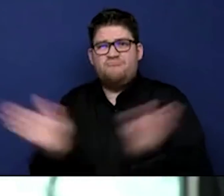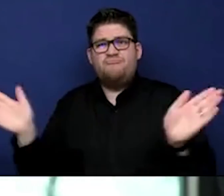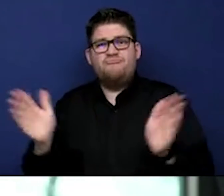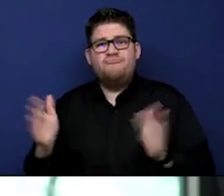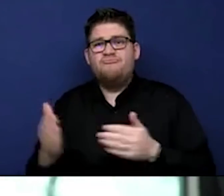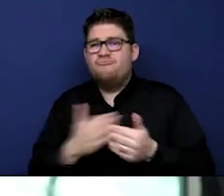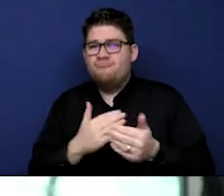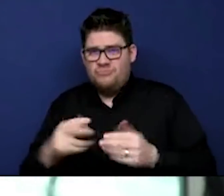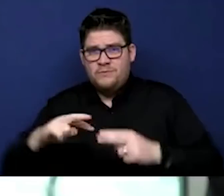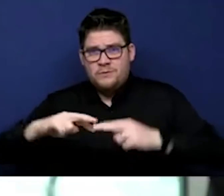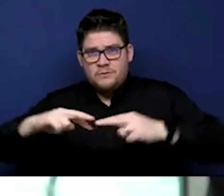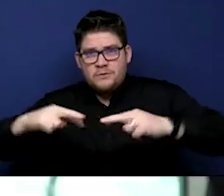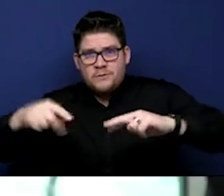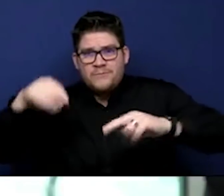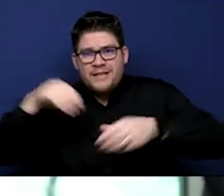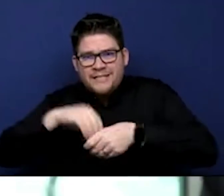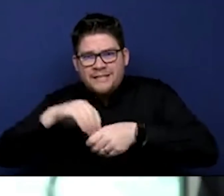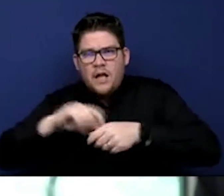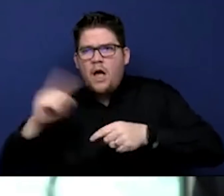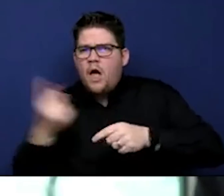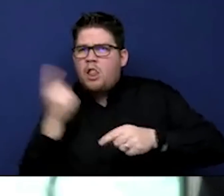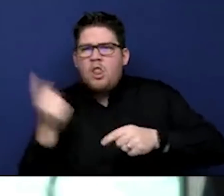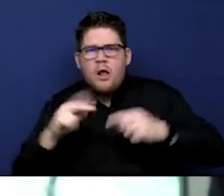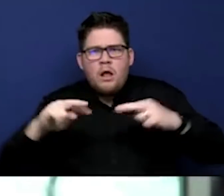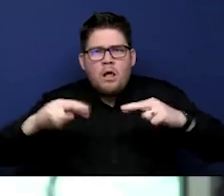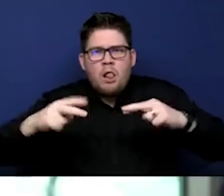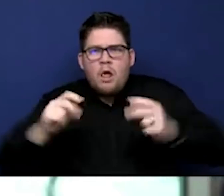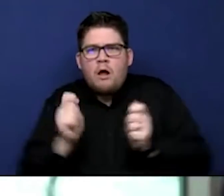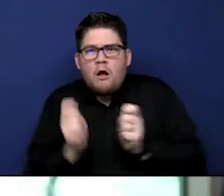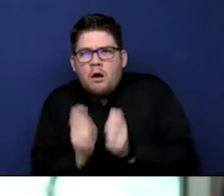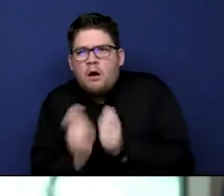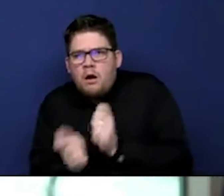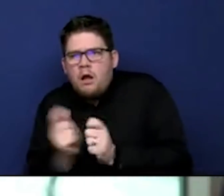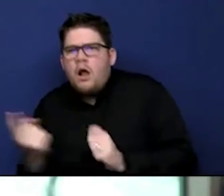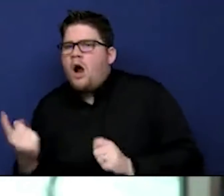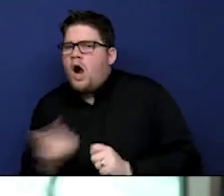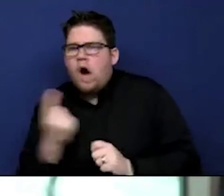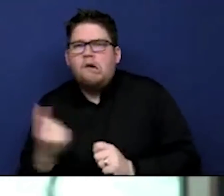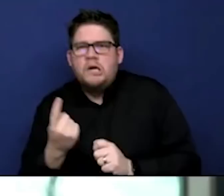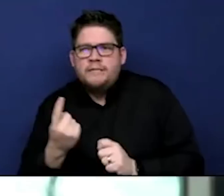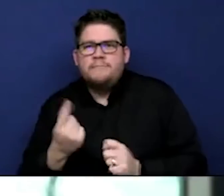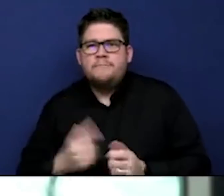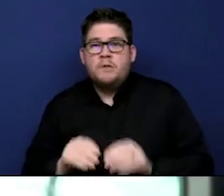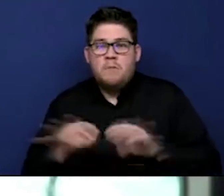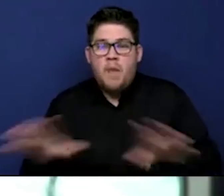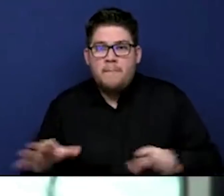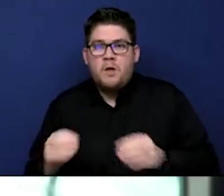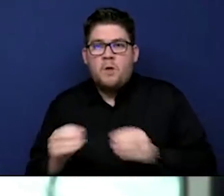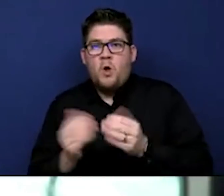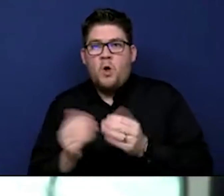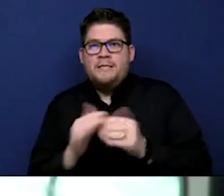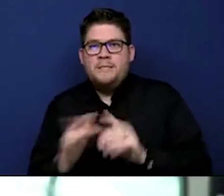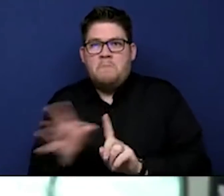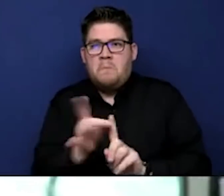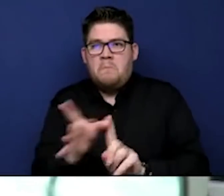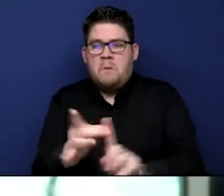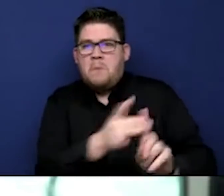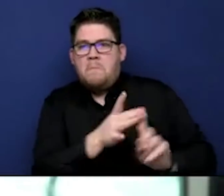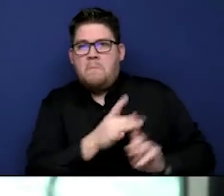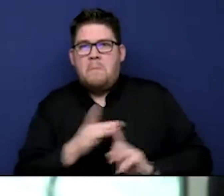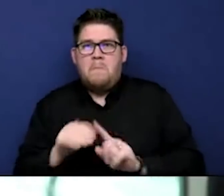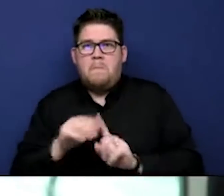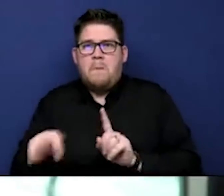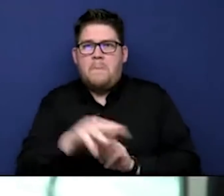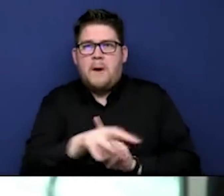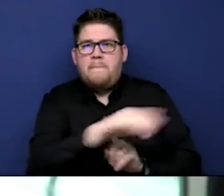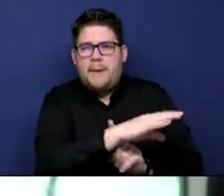transmission happens, if there's more virus transmitting, it means it's changing, it's replicating more often. The